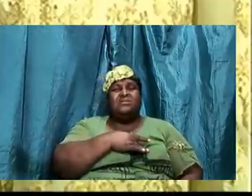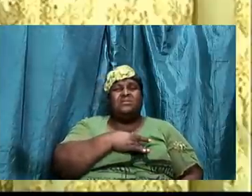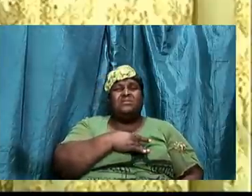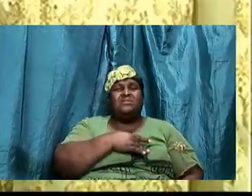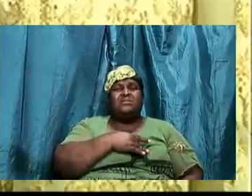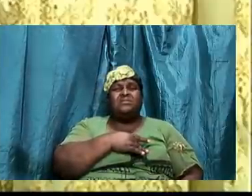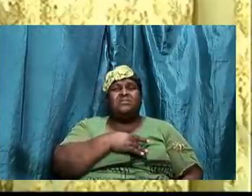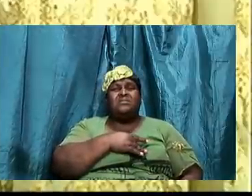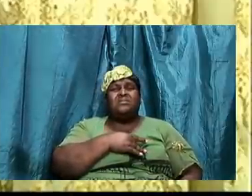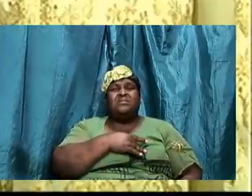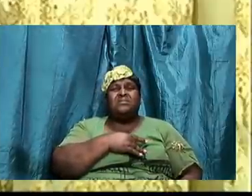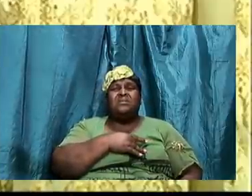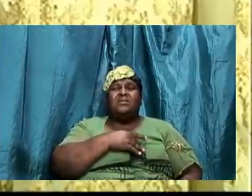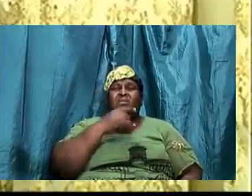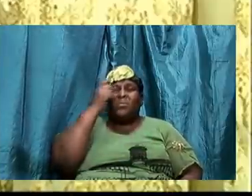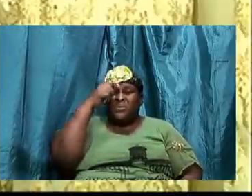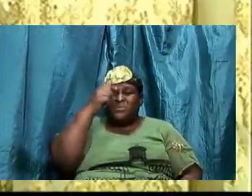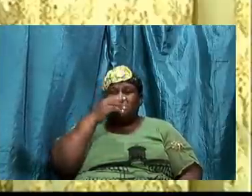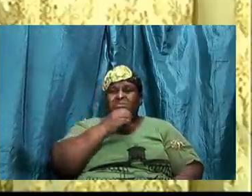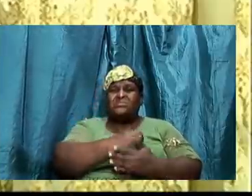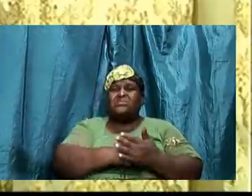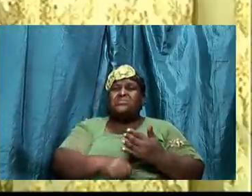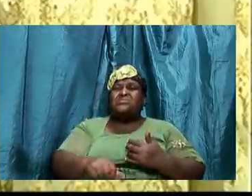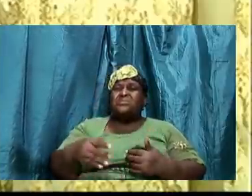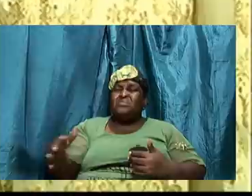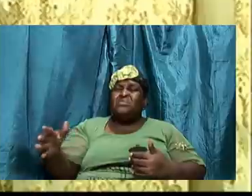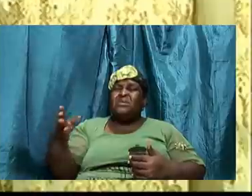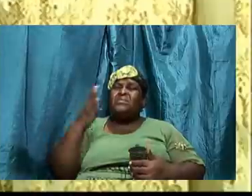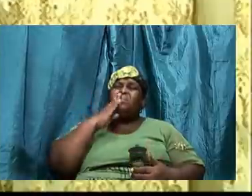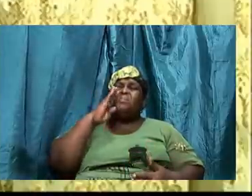you're just wishing for something bad.